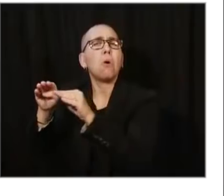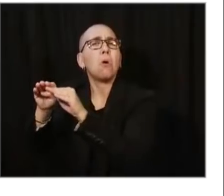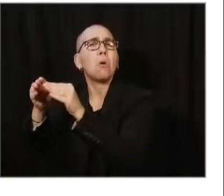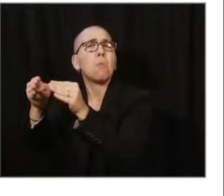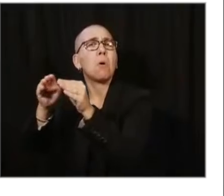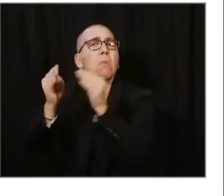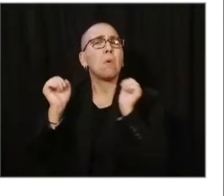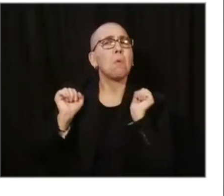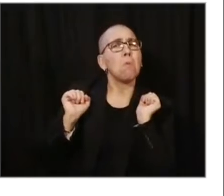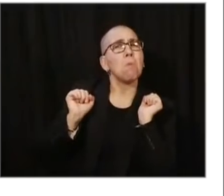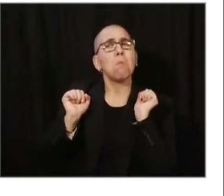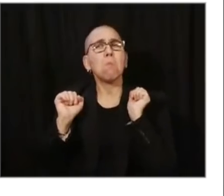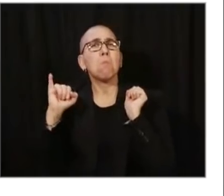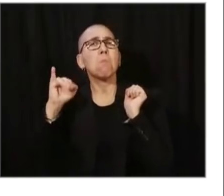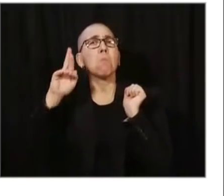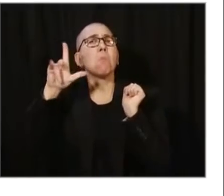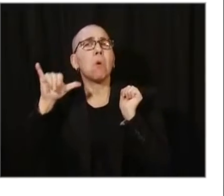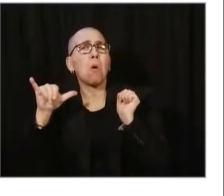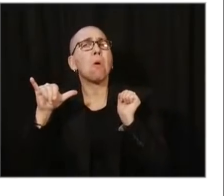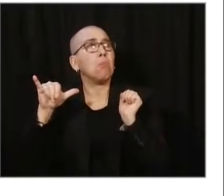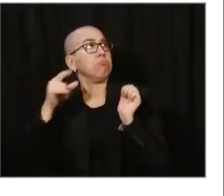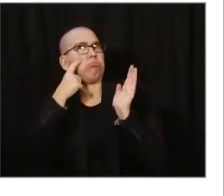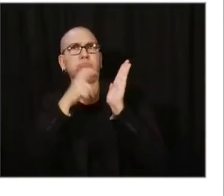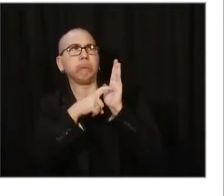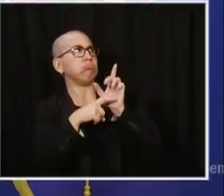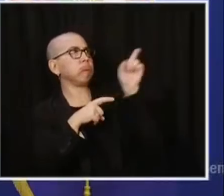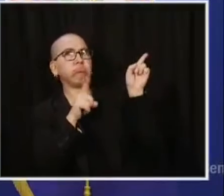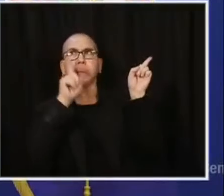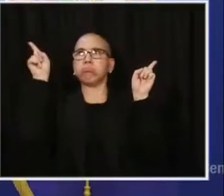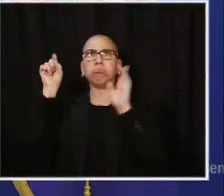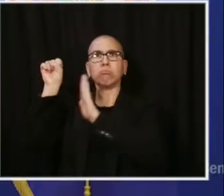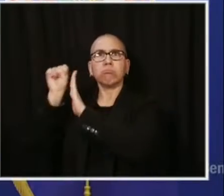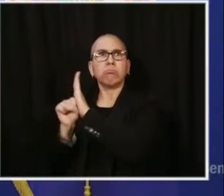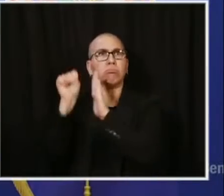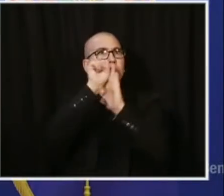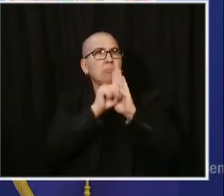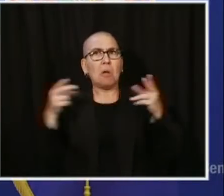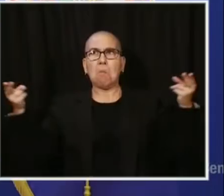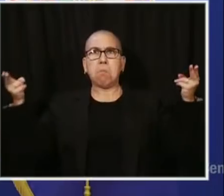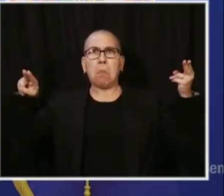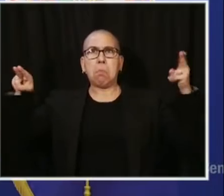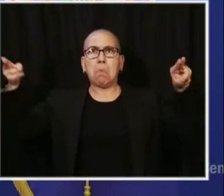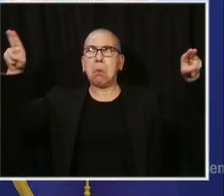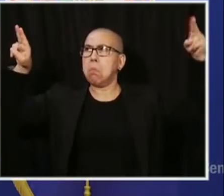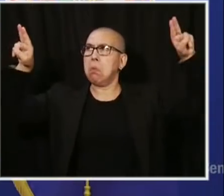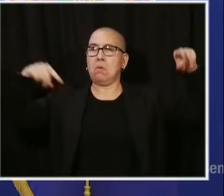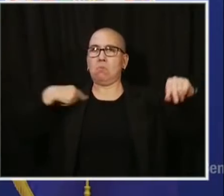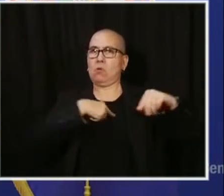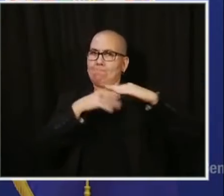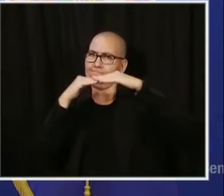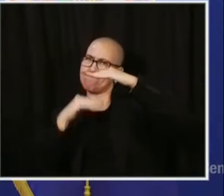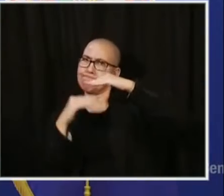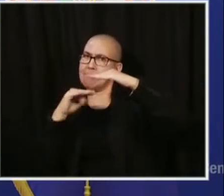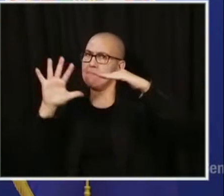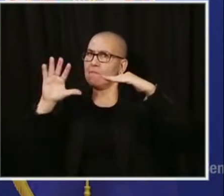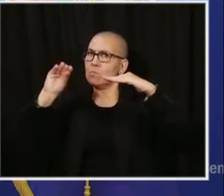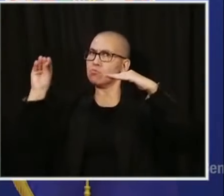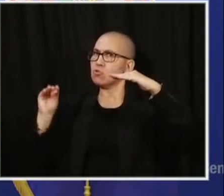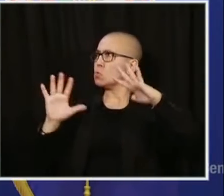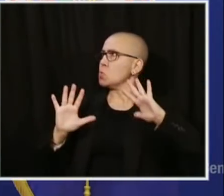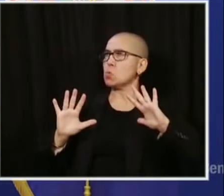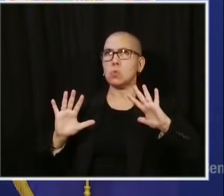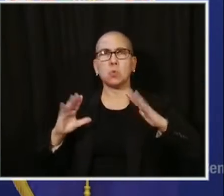Minnesota remained at about a 5% positivity rate. Well, unfortunately, as you look at this chart, that has changed dramatically. And as